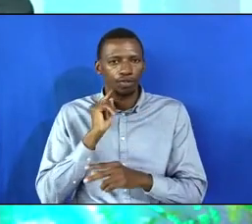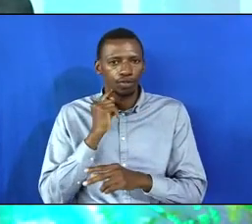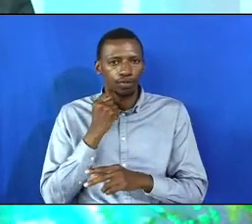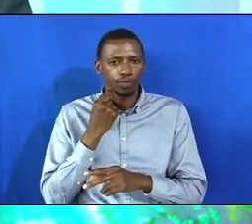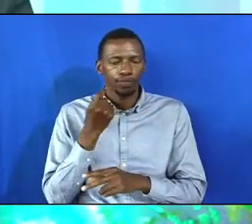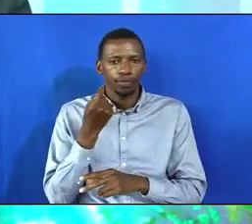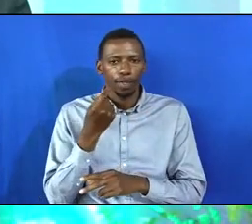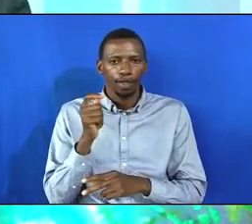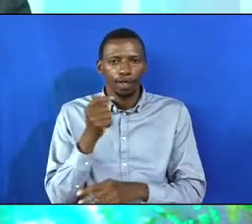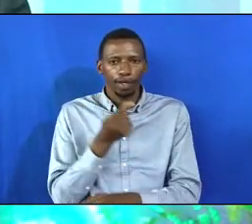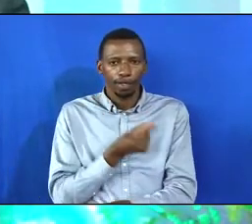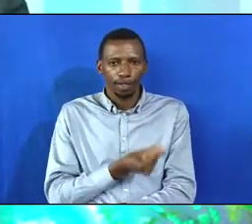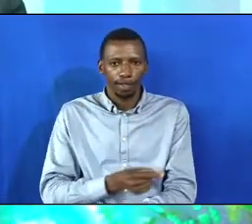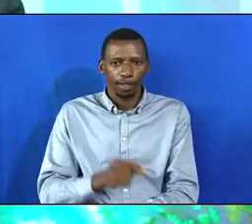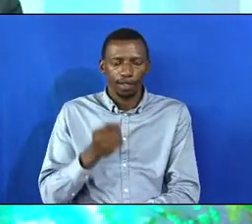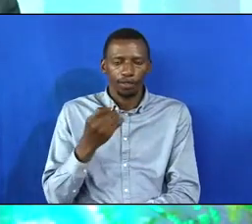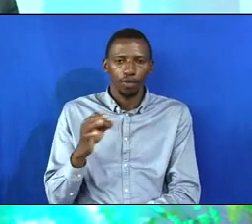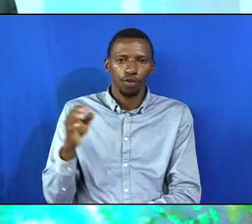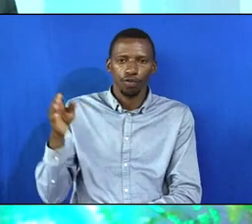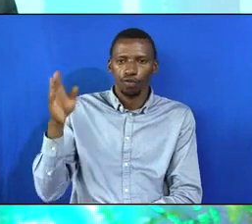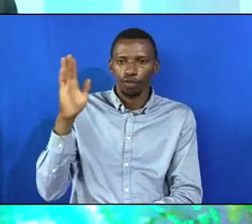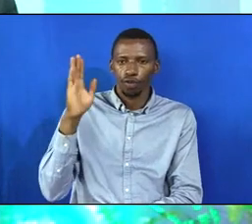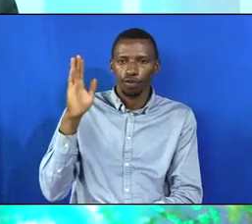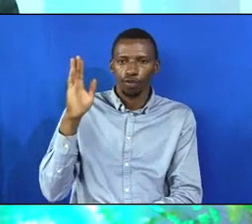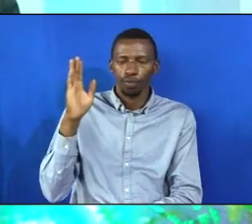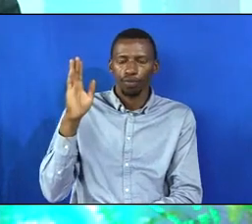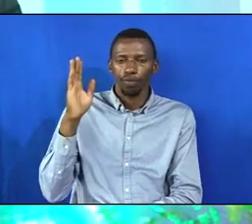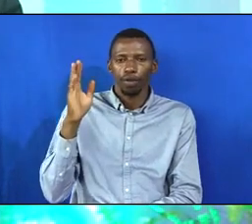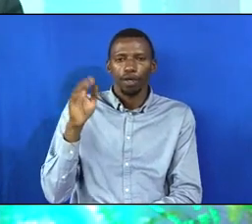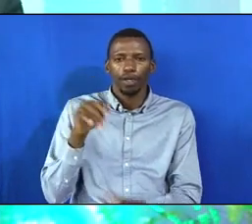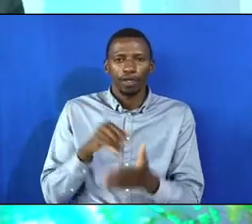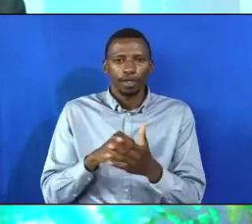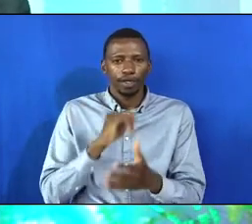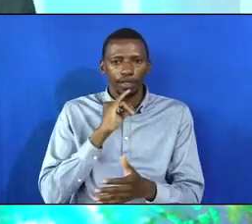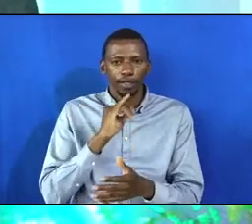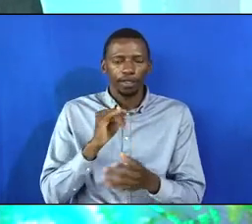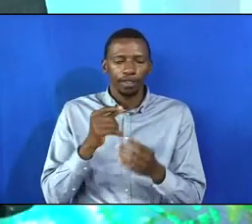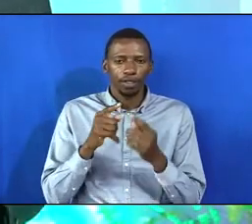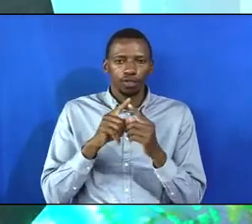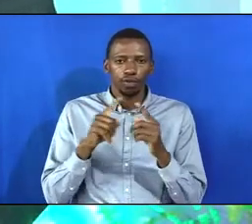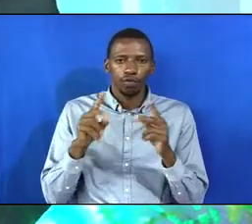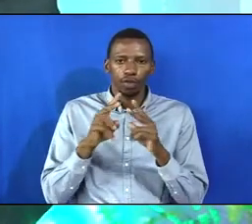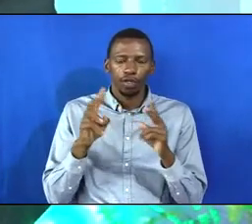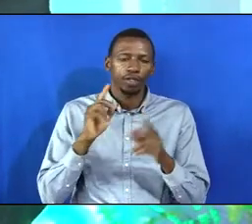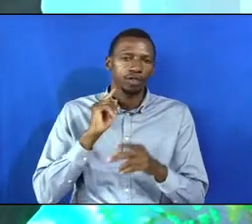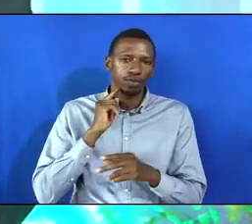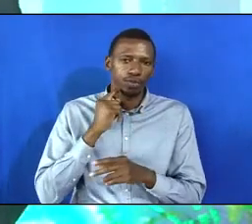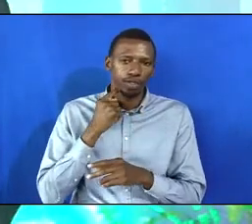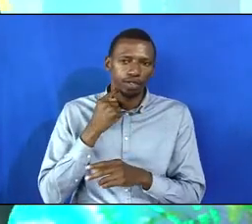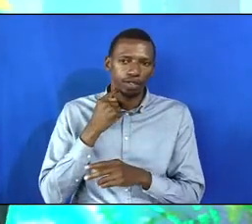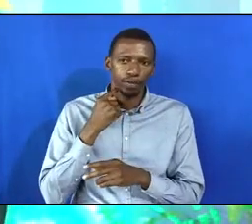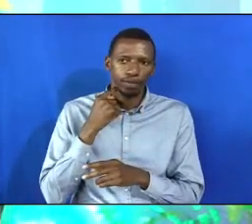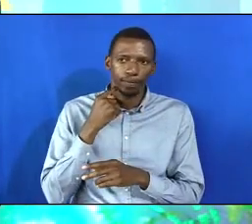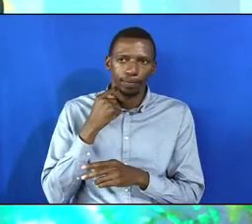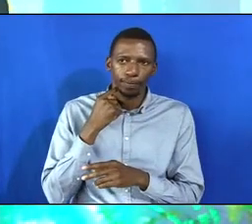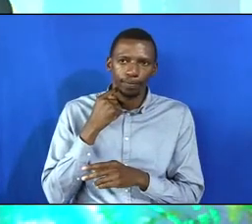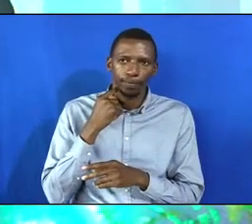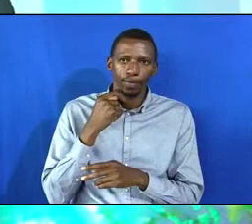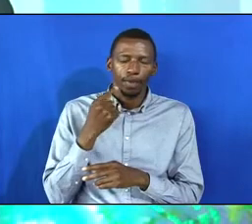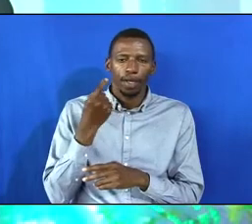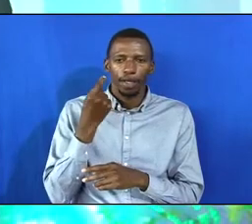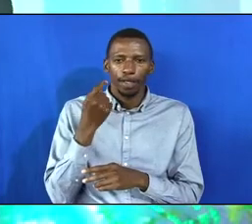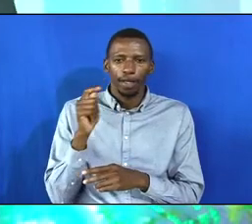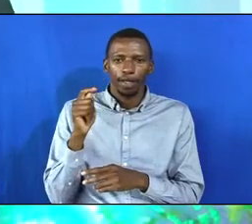sweet. The grace of God, the grace of God, it is so sweet, it is